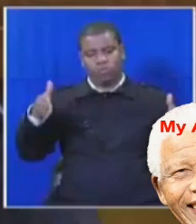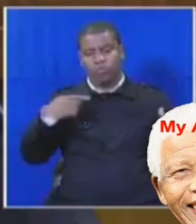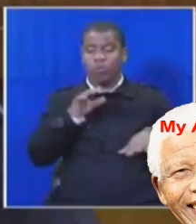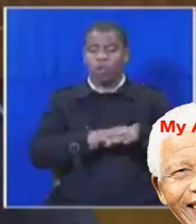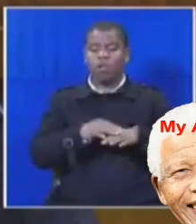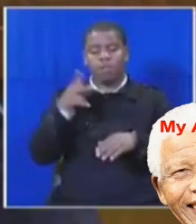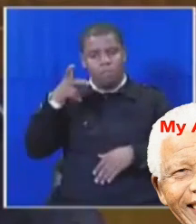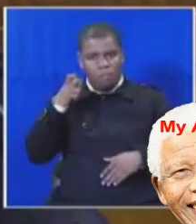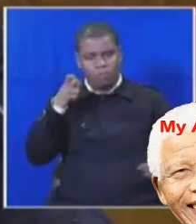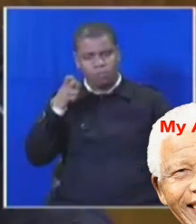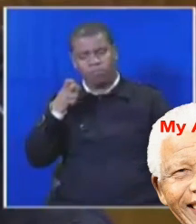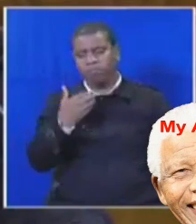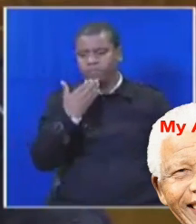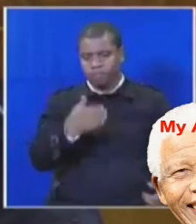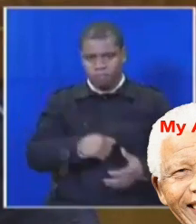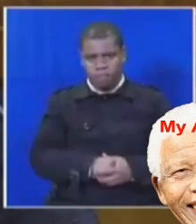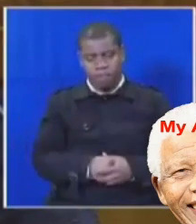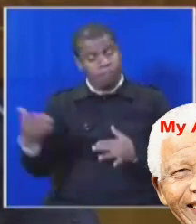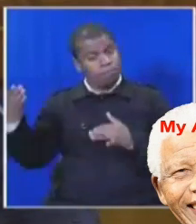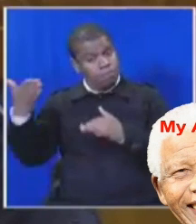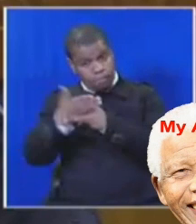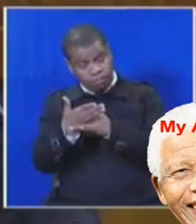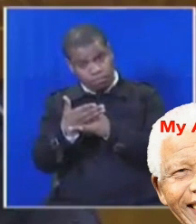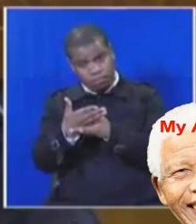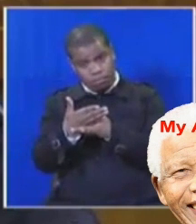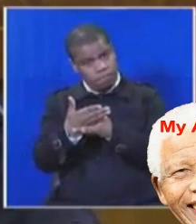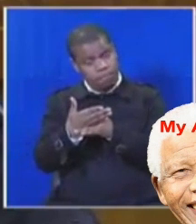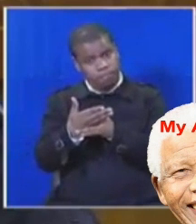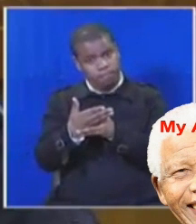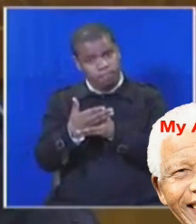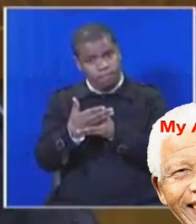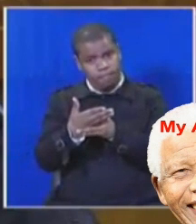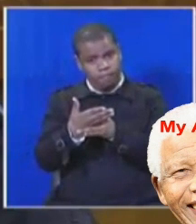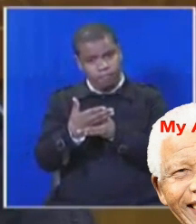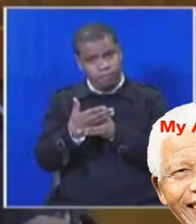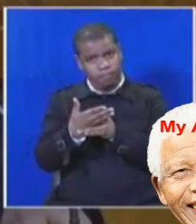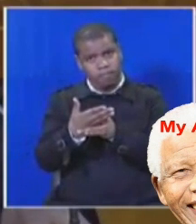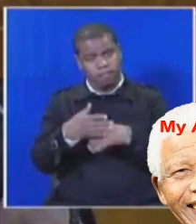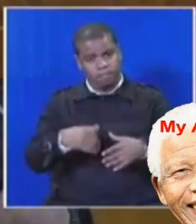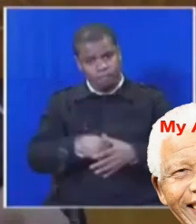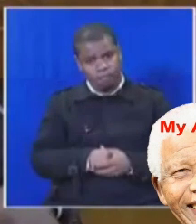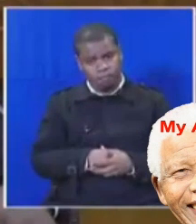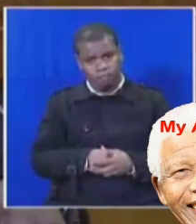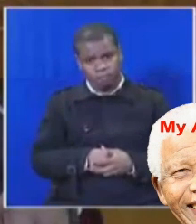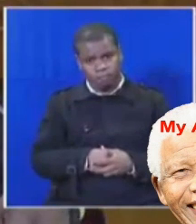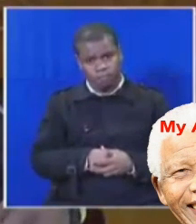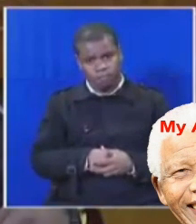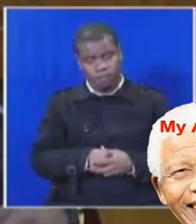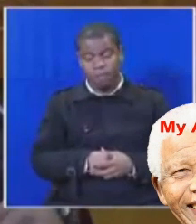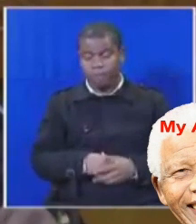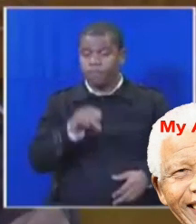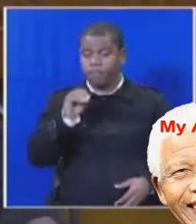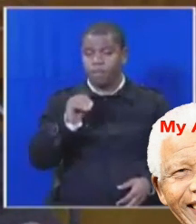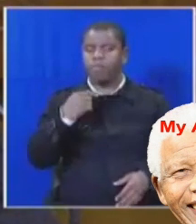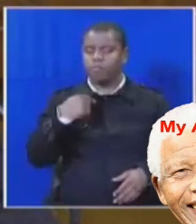Chair. Madam In Chair. 2011, Madam Chair, Order, honorable member. so we've got